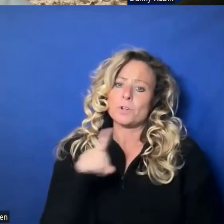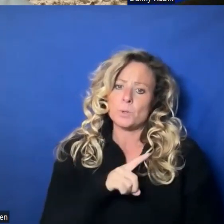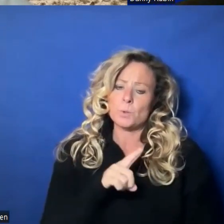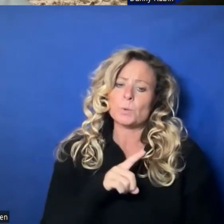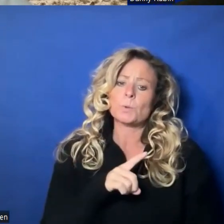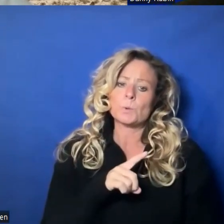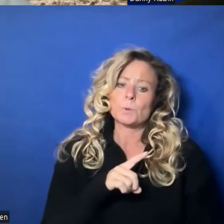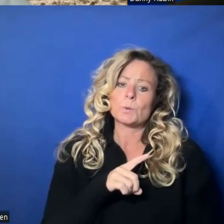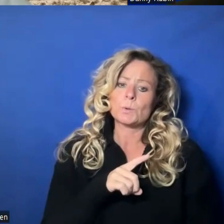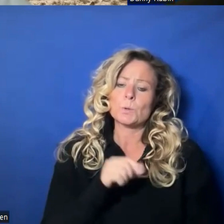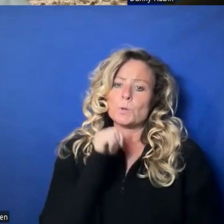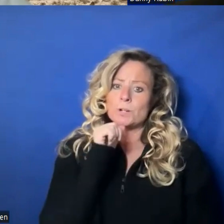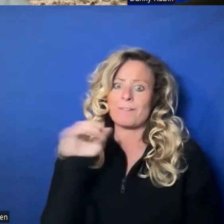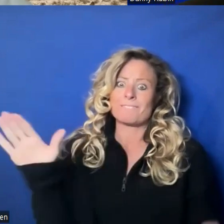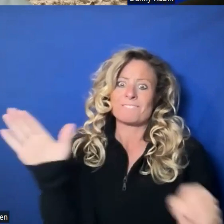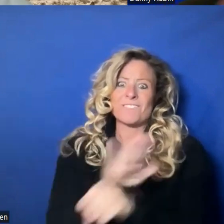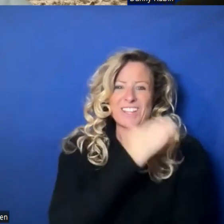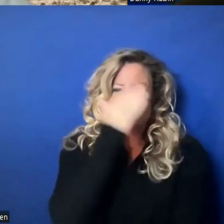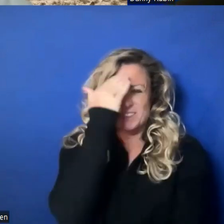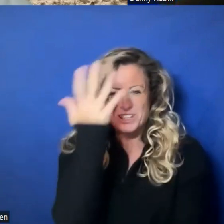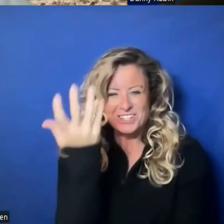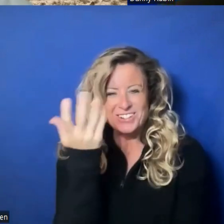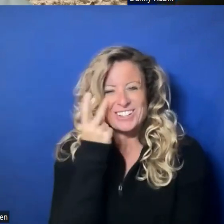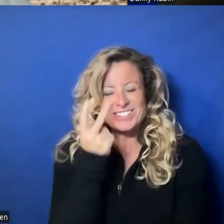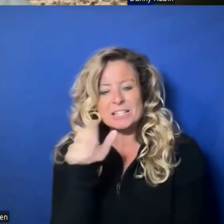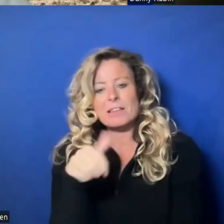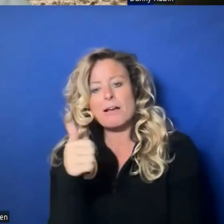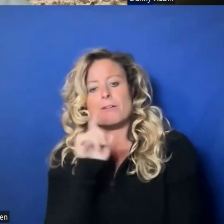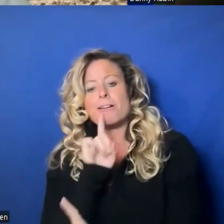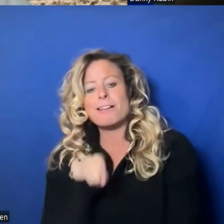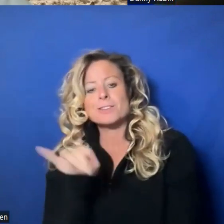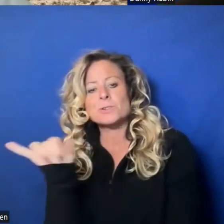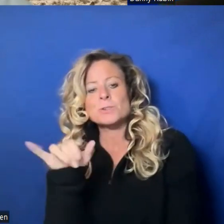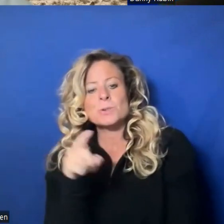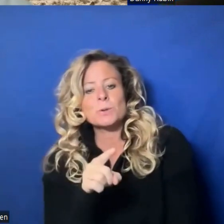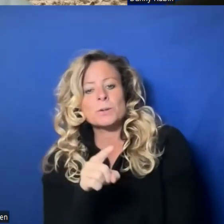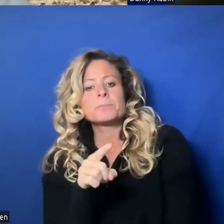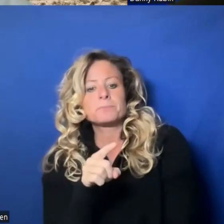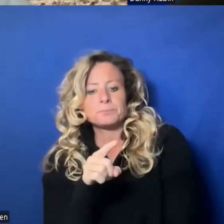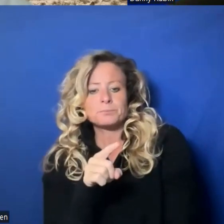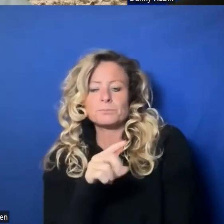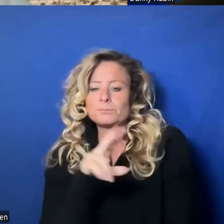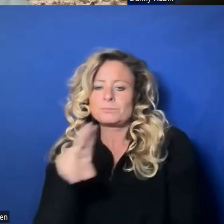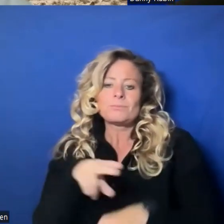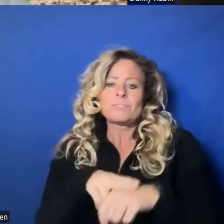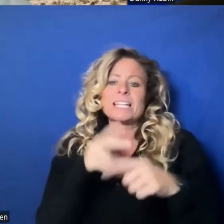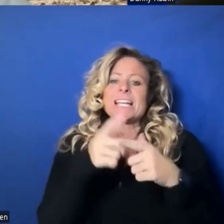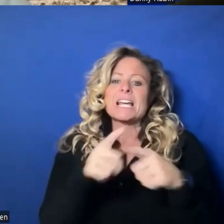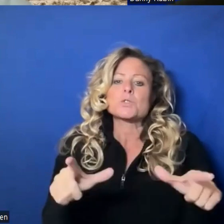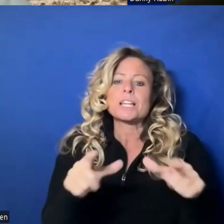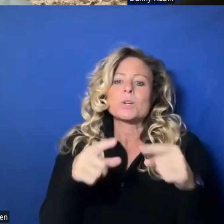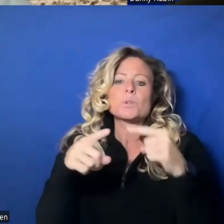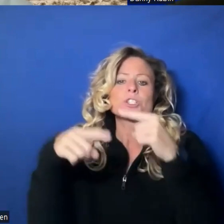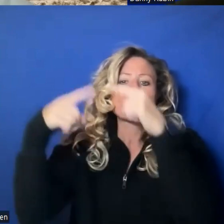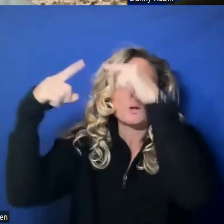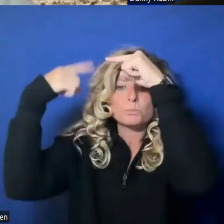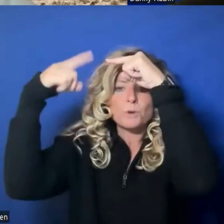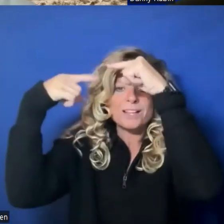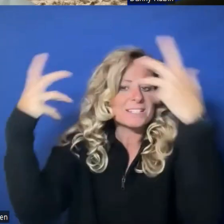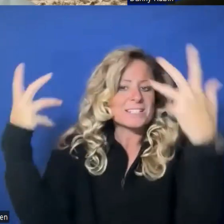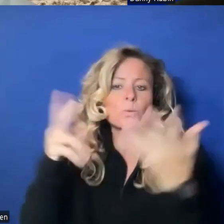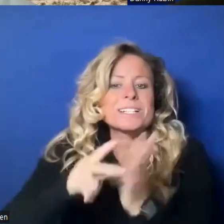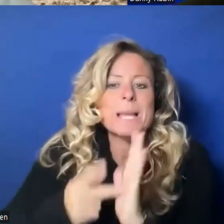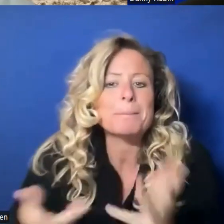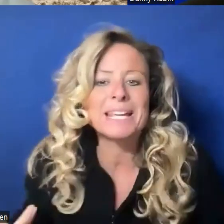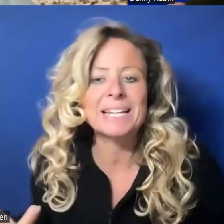not be completely familiar, and we'll see some of these other answers come through, what is natural language processing? What does that